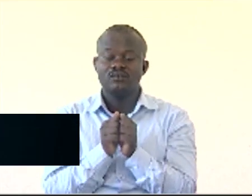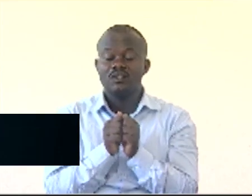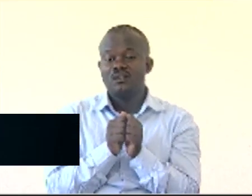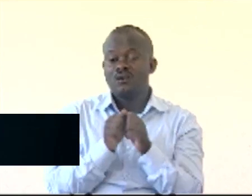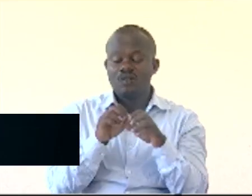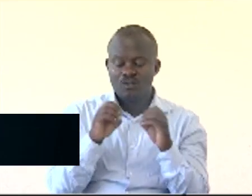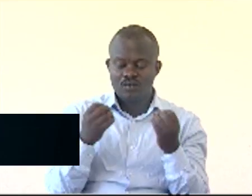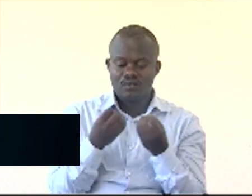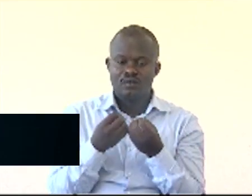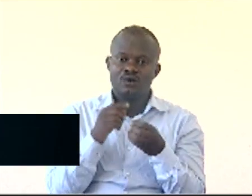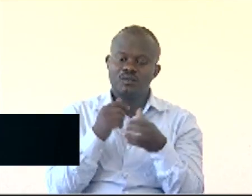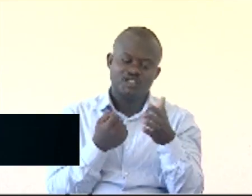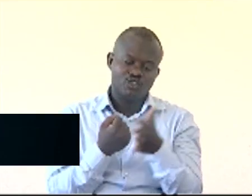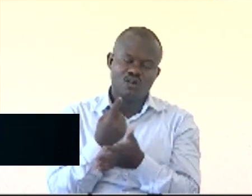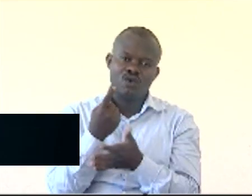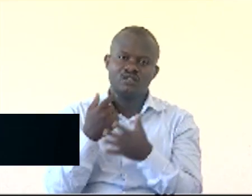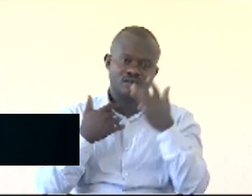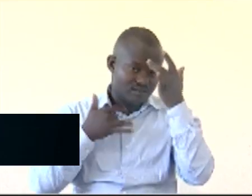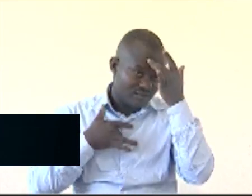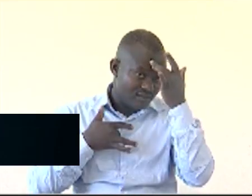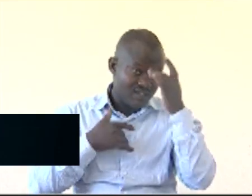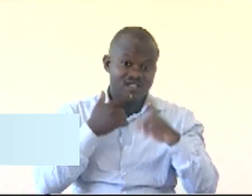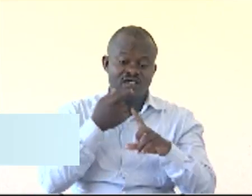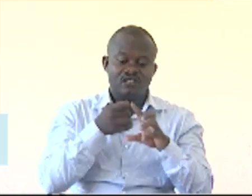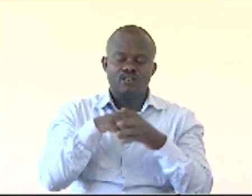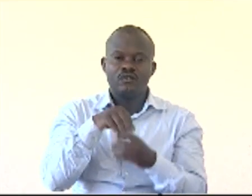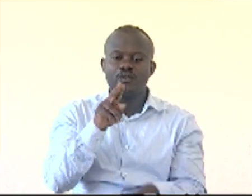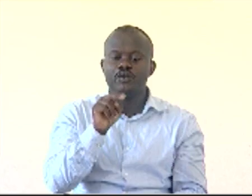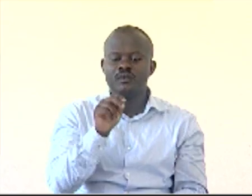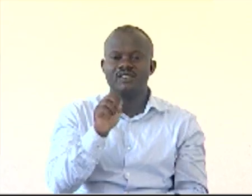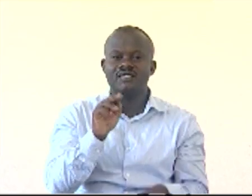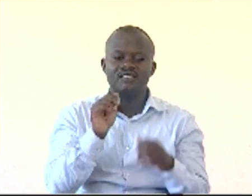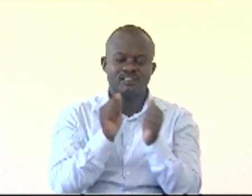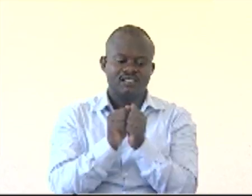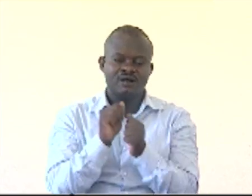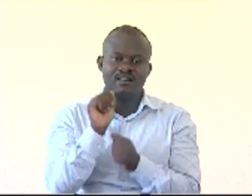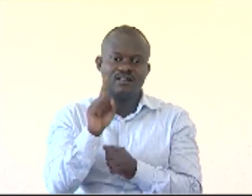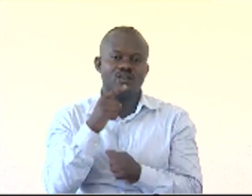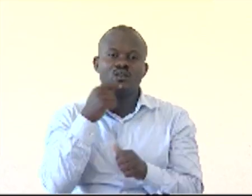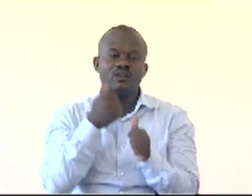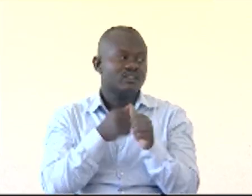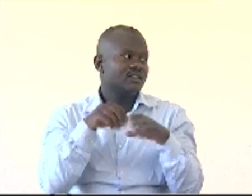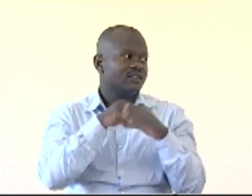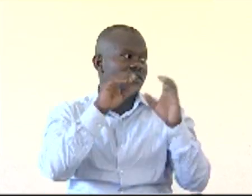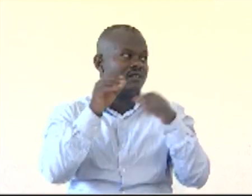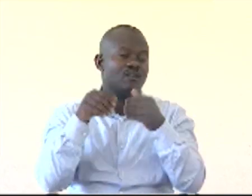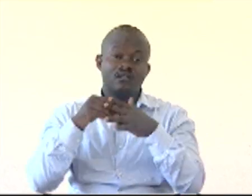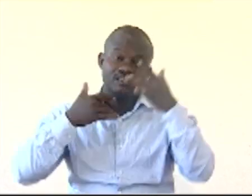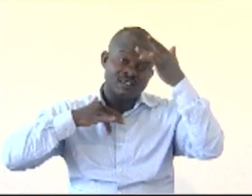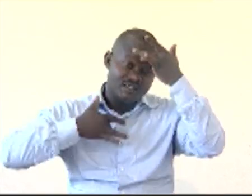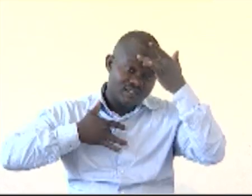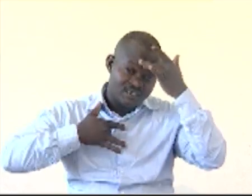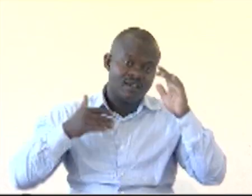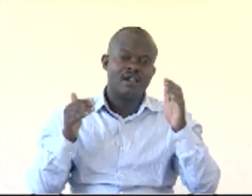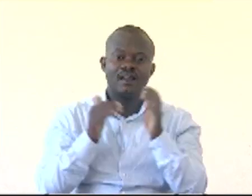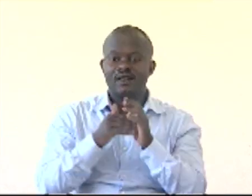organisms which cause diseases. So it is from Unit 11, which is classification of diseases,